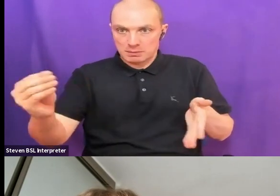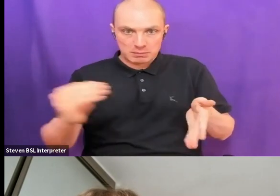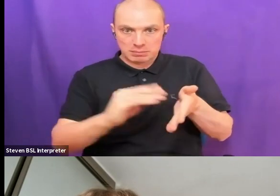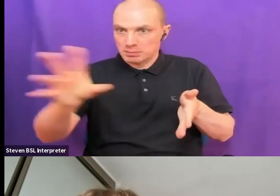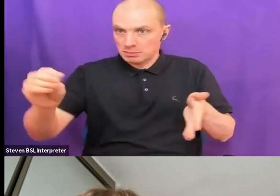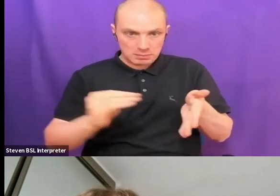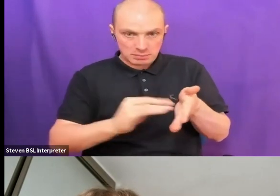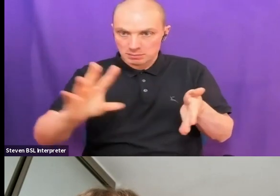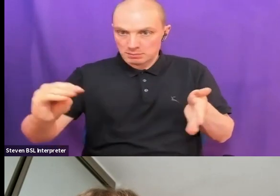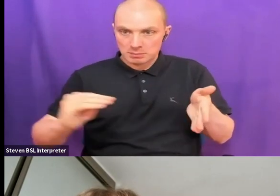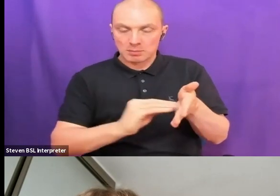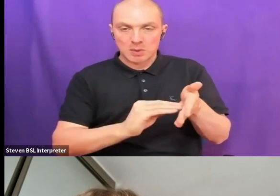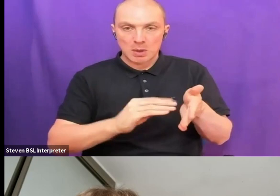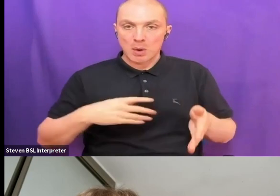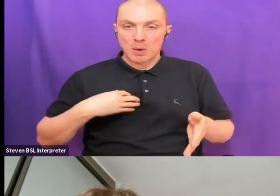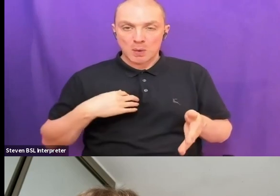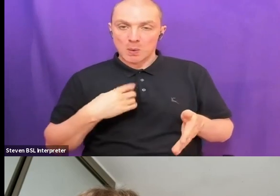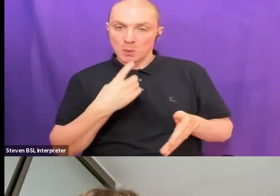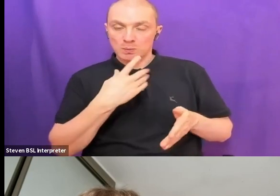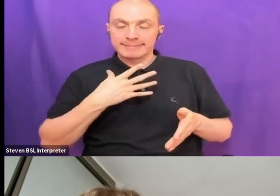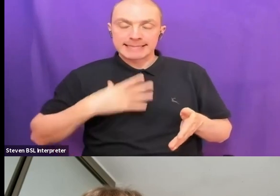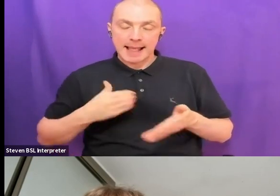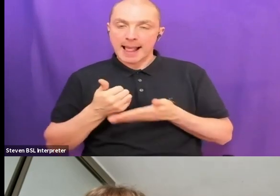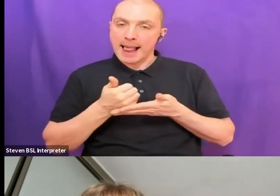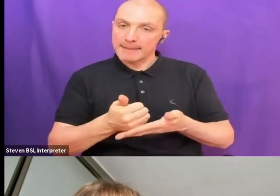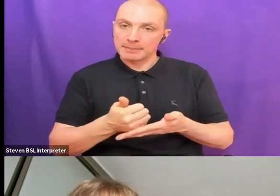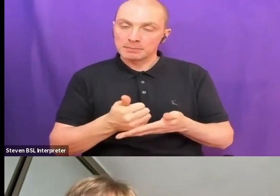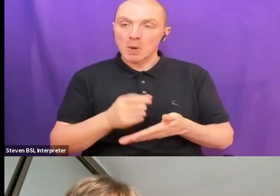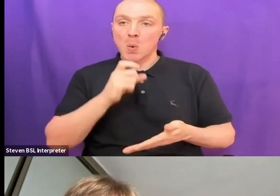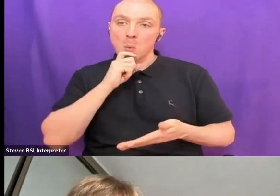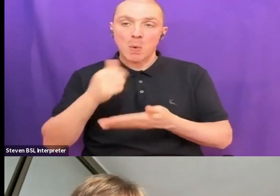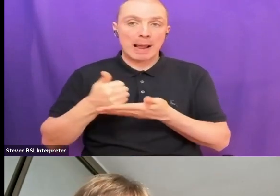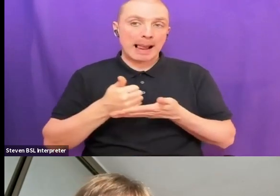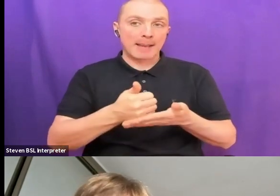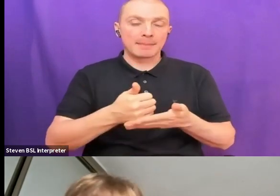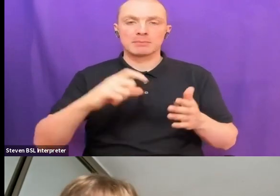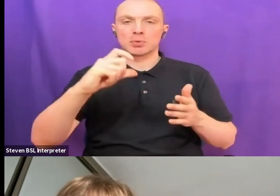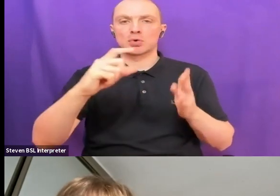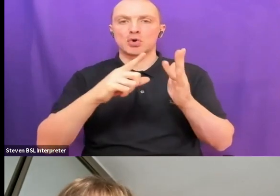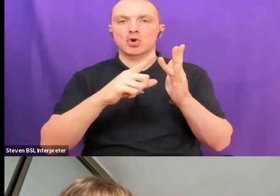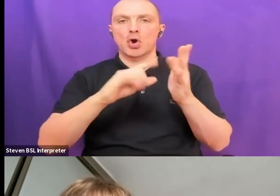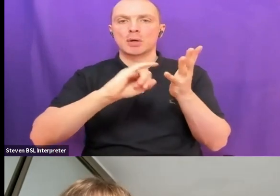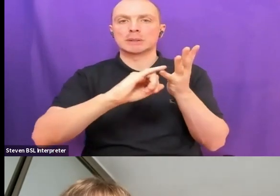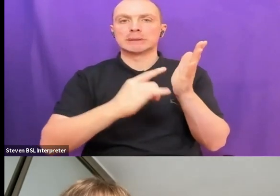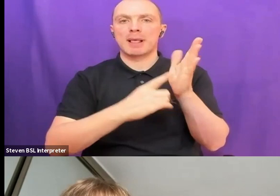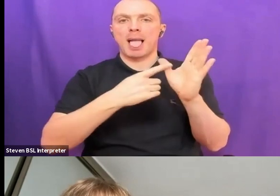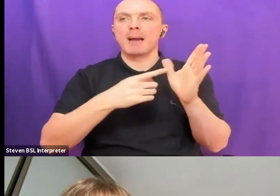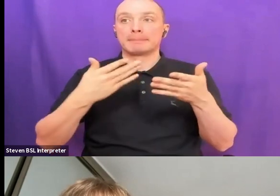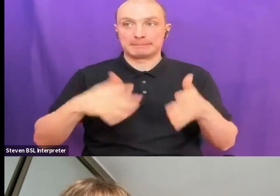with COSLA, through COSLA, to have these discussions. We've prompted COSLA to have a discussion about 20-minute